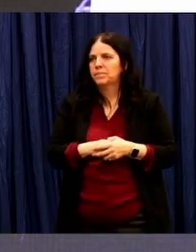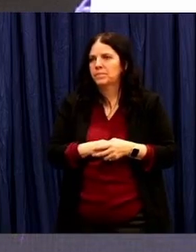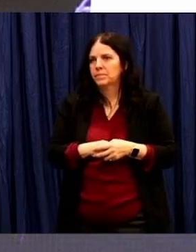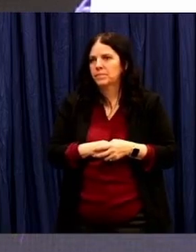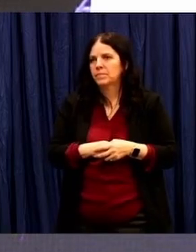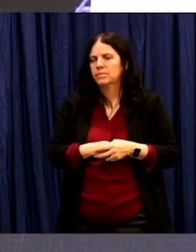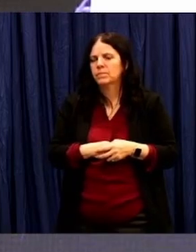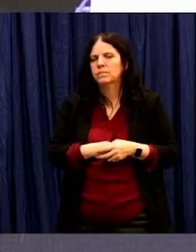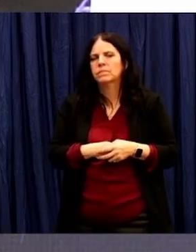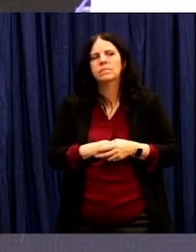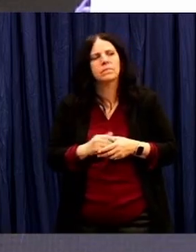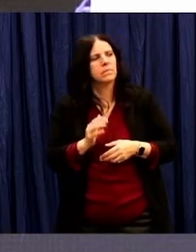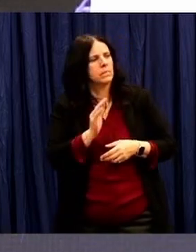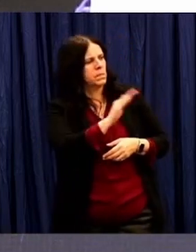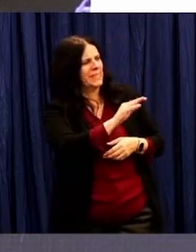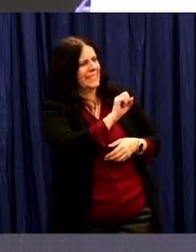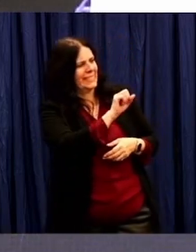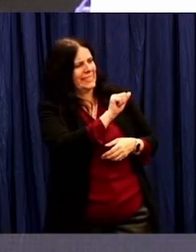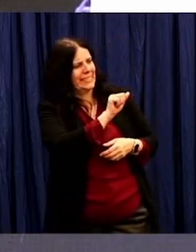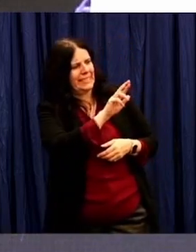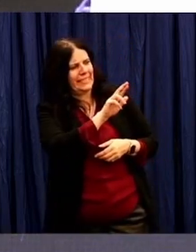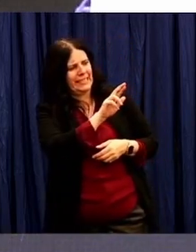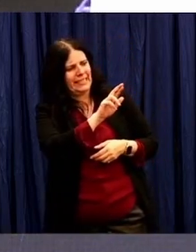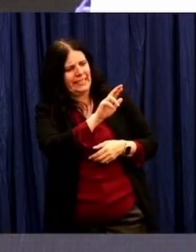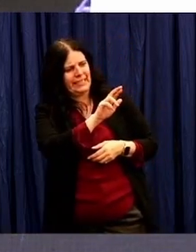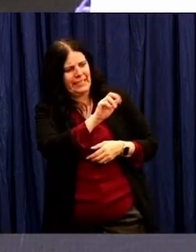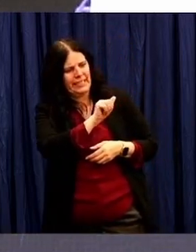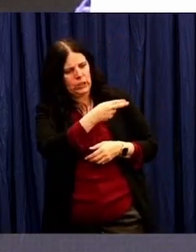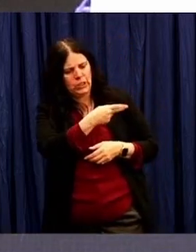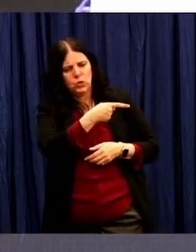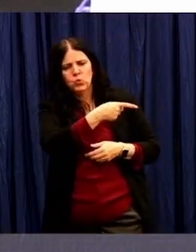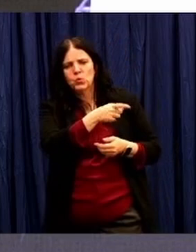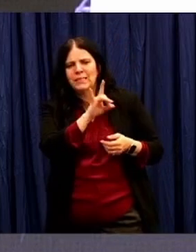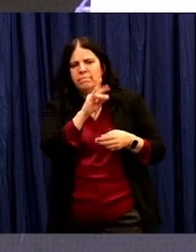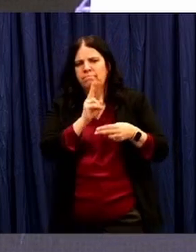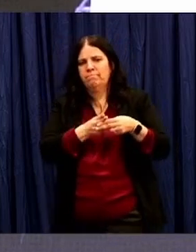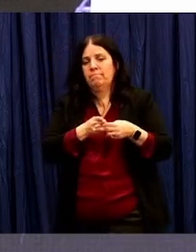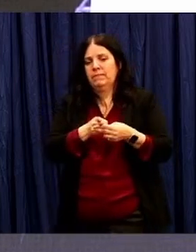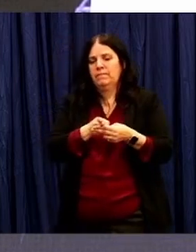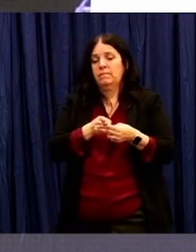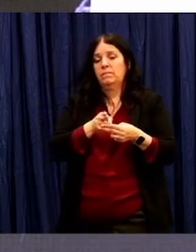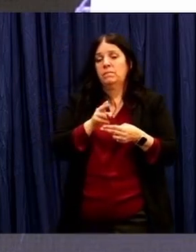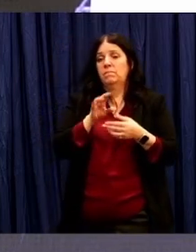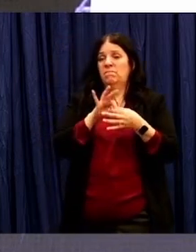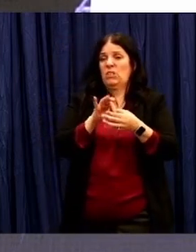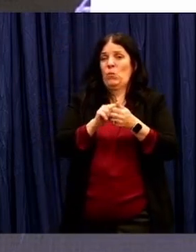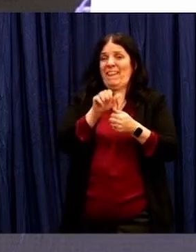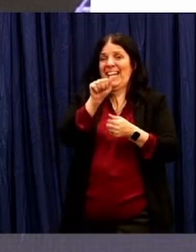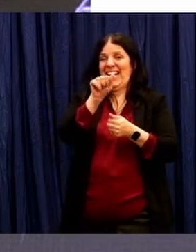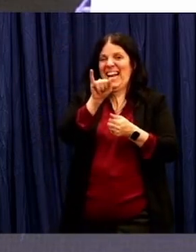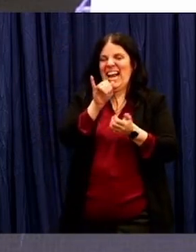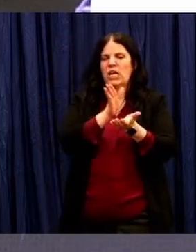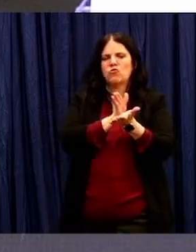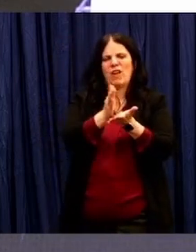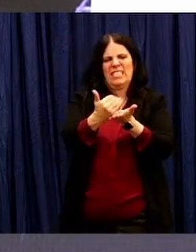And Sarah, you mentioned transparency when it comes to artificial intelligence, and I really just want you